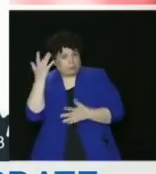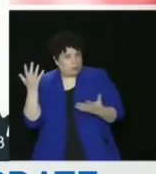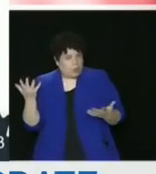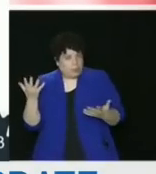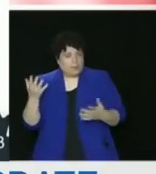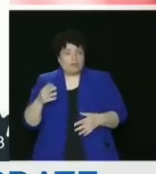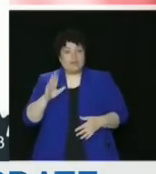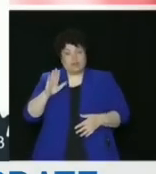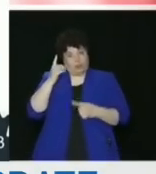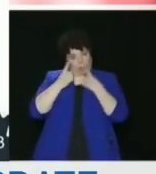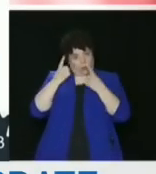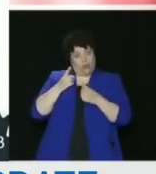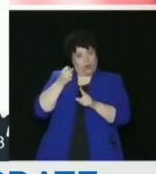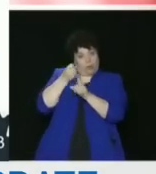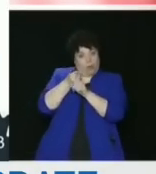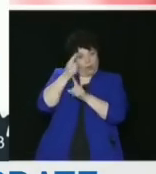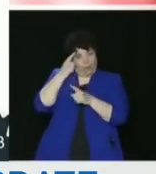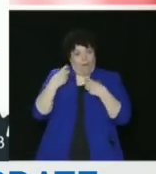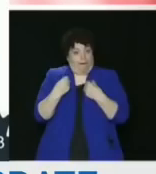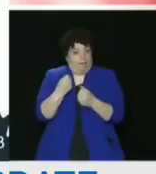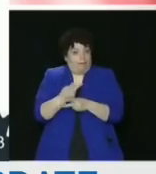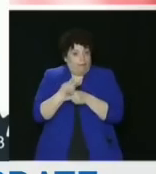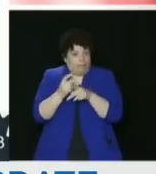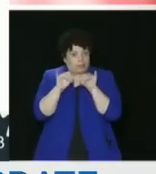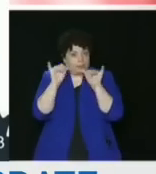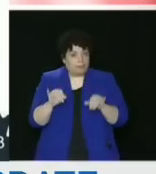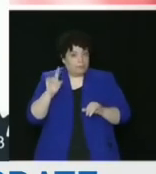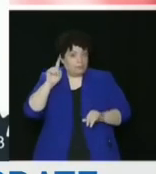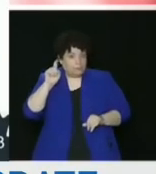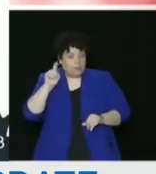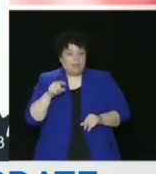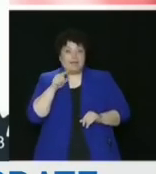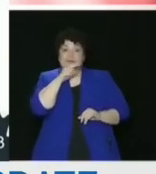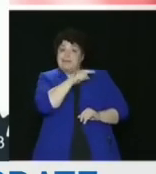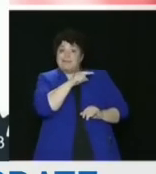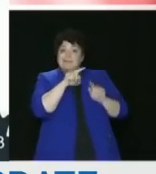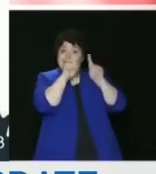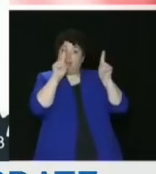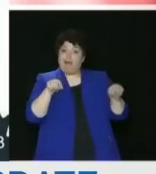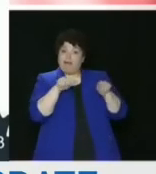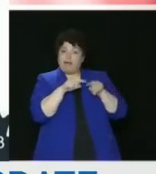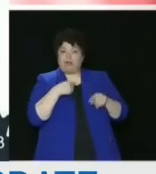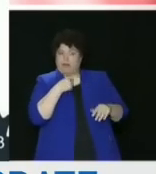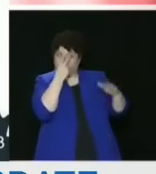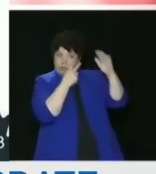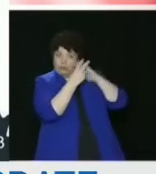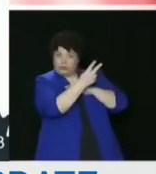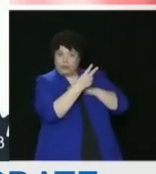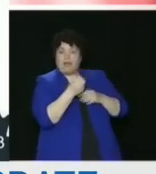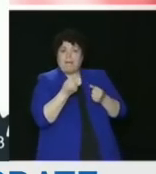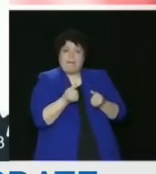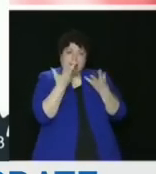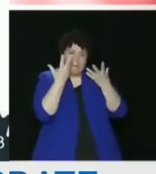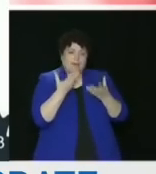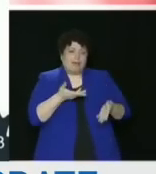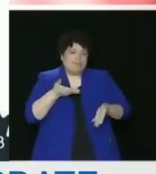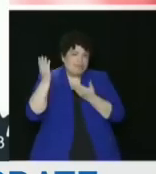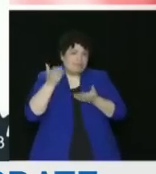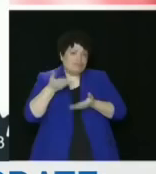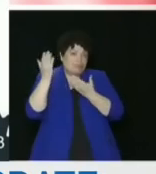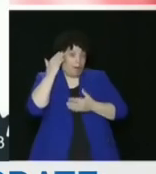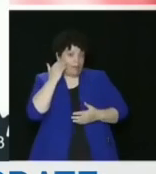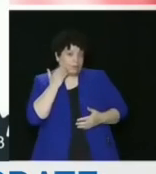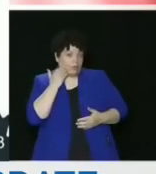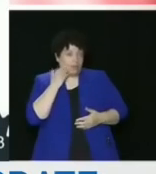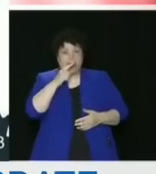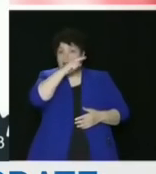will threaten healthcare capacity, the scenarios on this slide show projections of hospitalized cases.